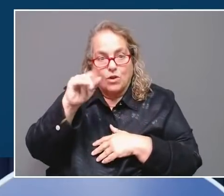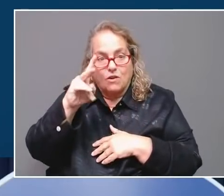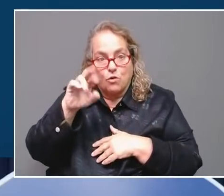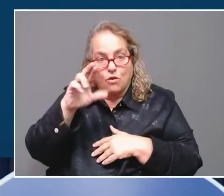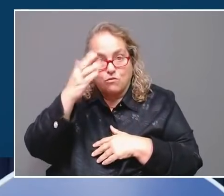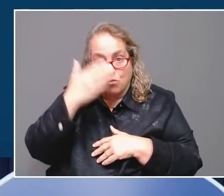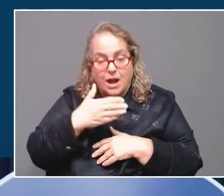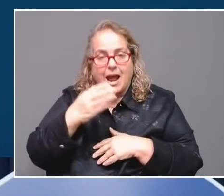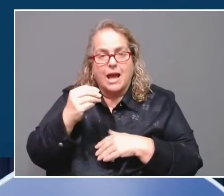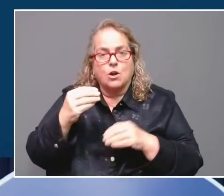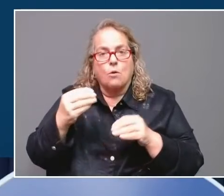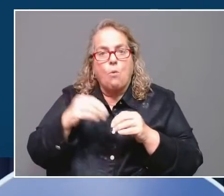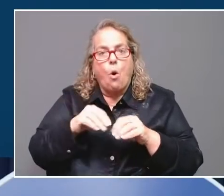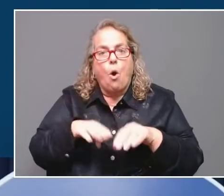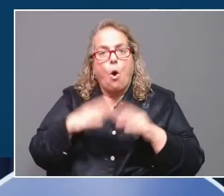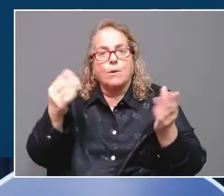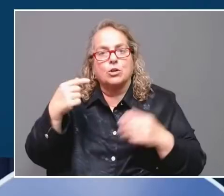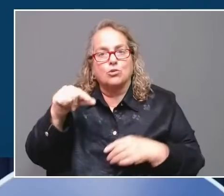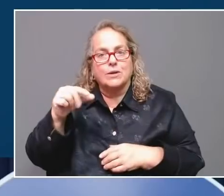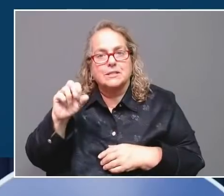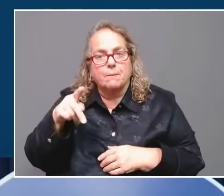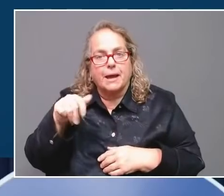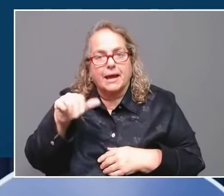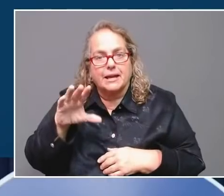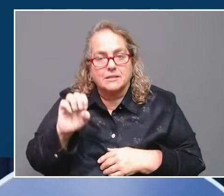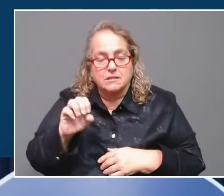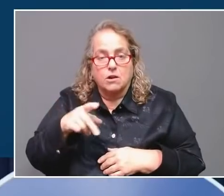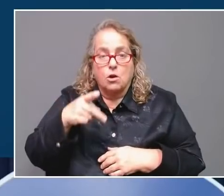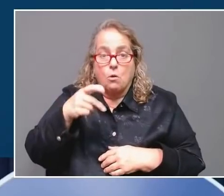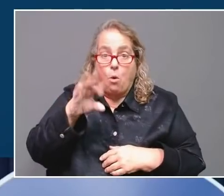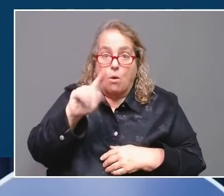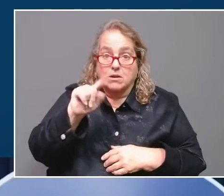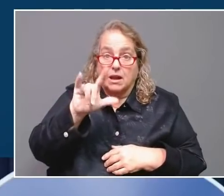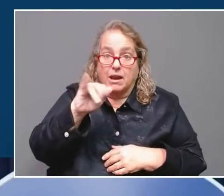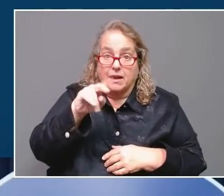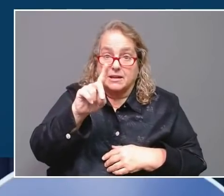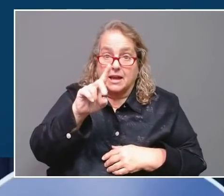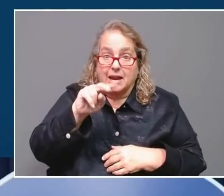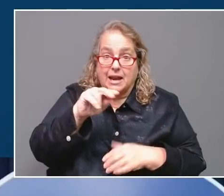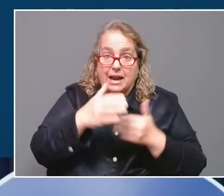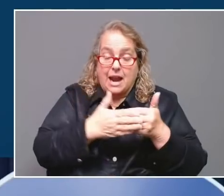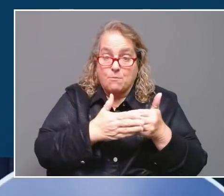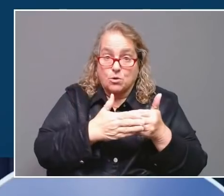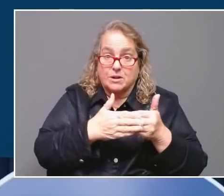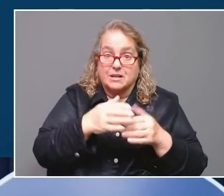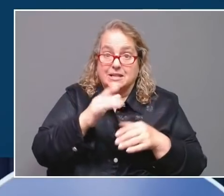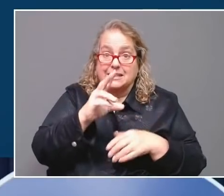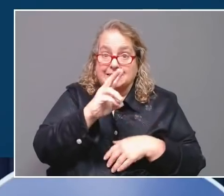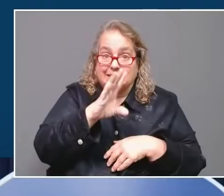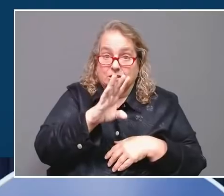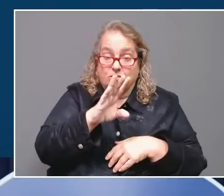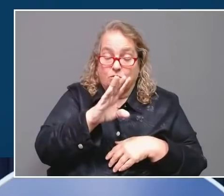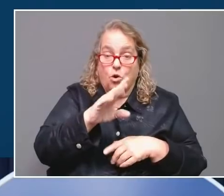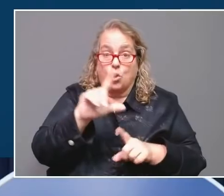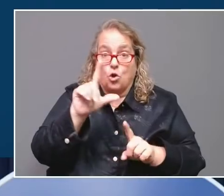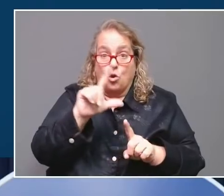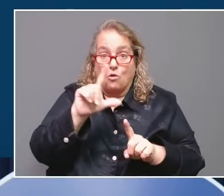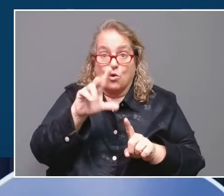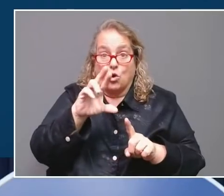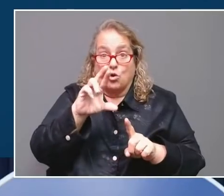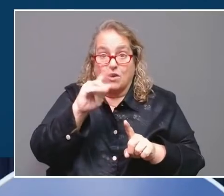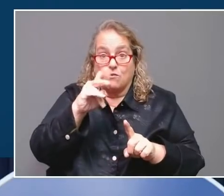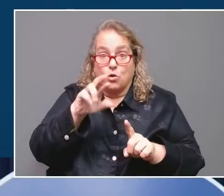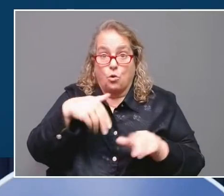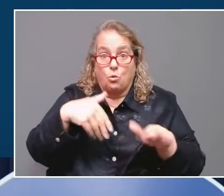22-acre expansion will be located in the Portland neighborhood under Interstate 64 between the Louisville Riverwalk and the Rowan Street.